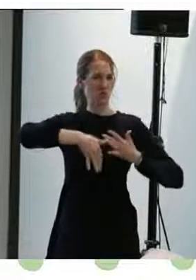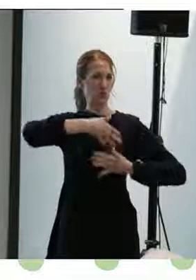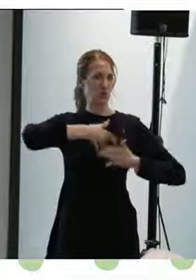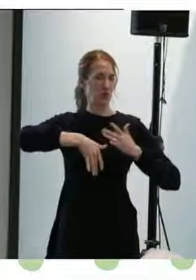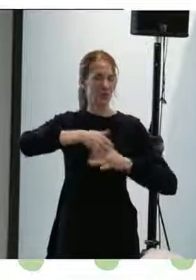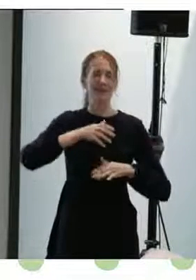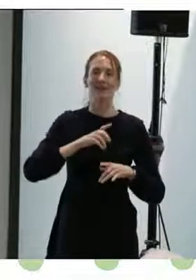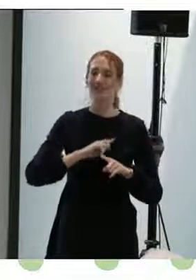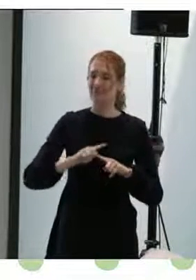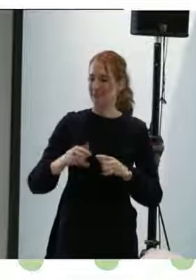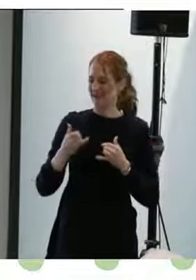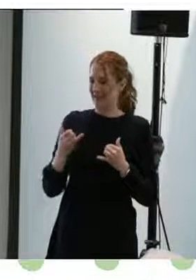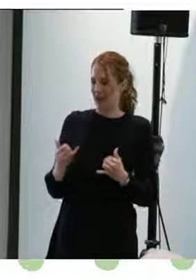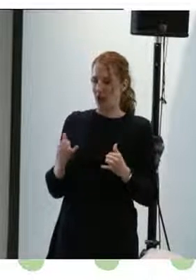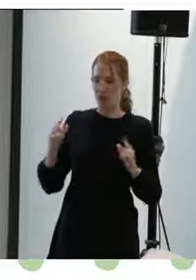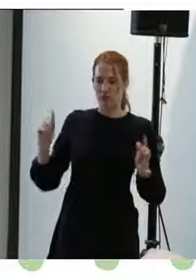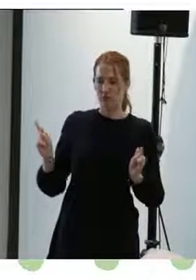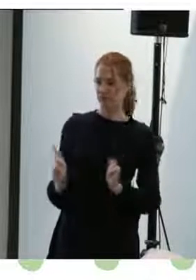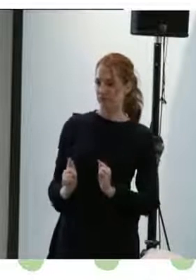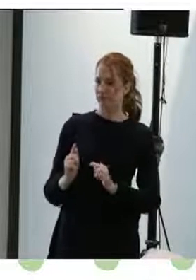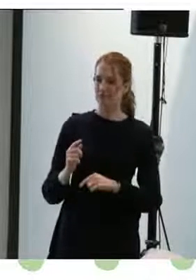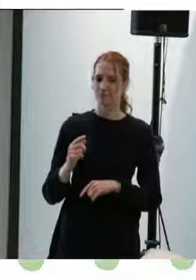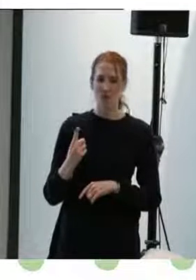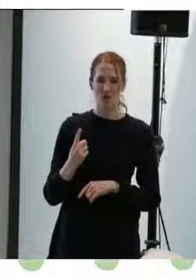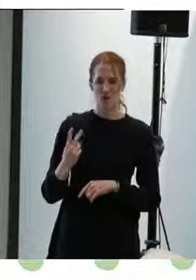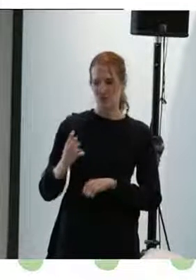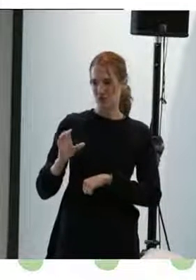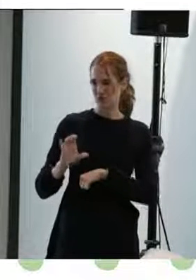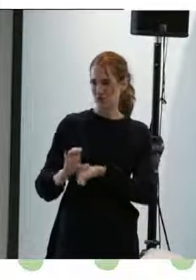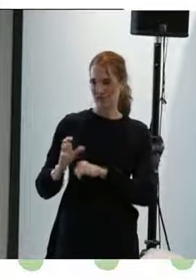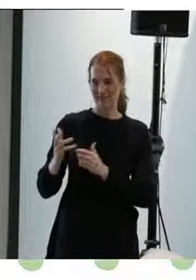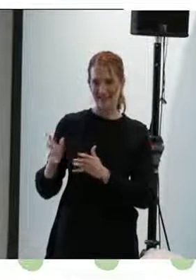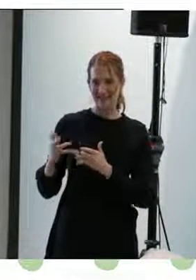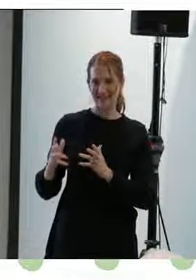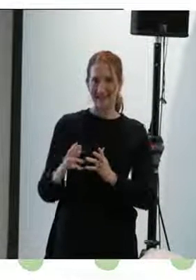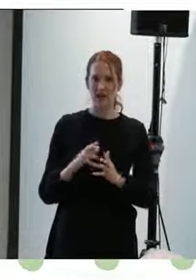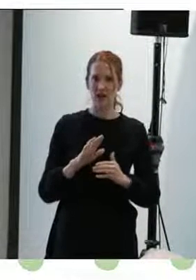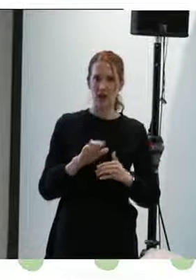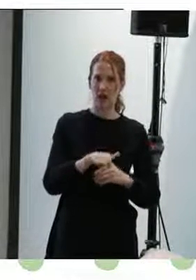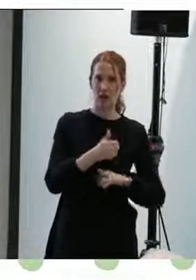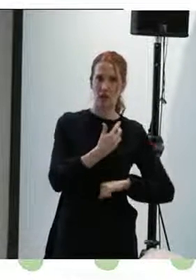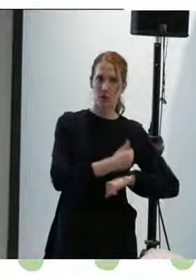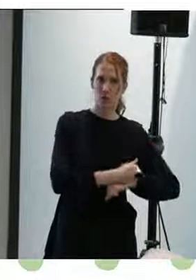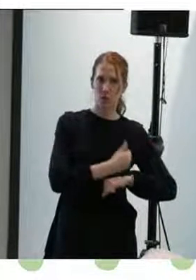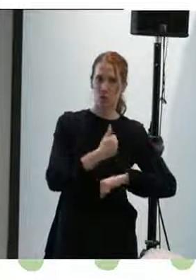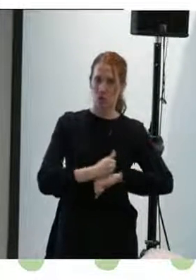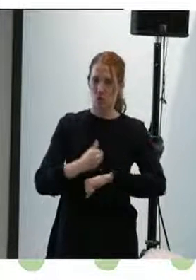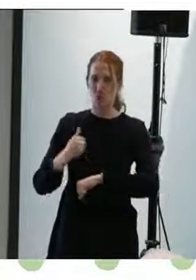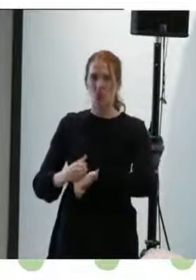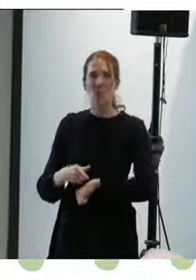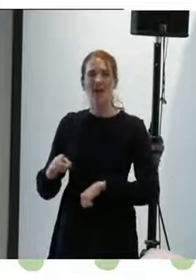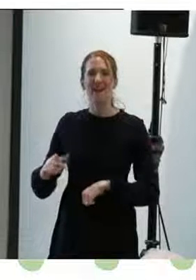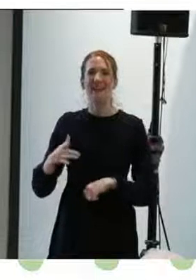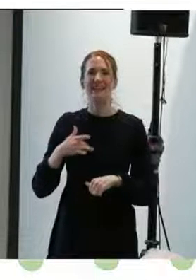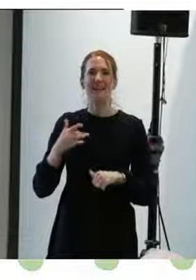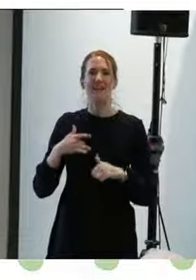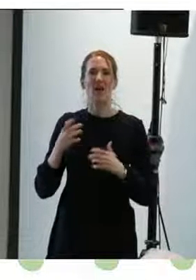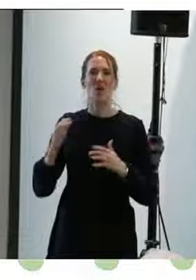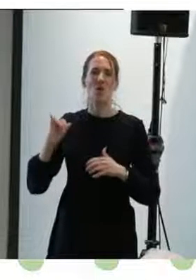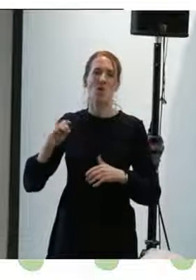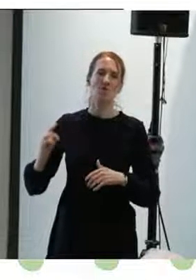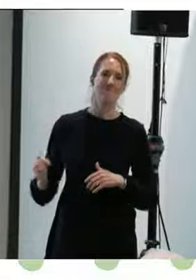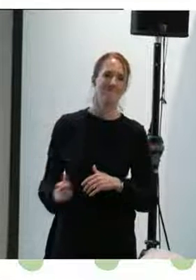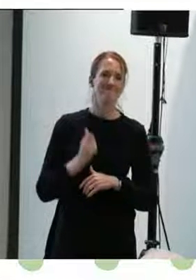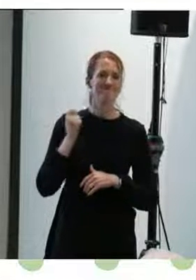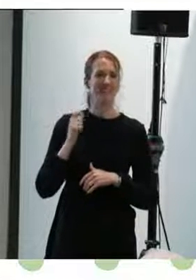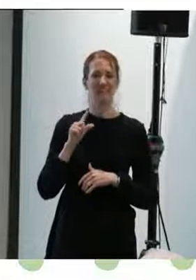point, I think there's only 1 or 2 churches left. They've all been closed. And there was like a real sense of loss of that community.